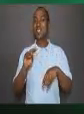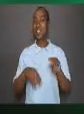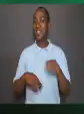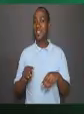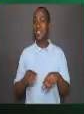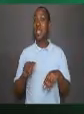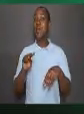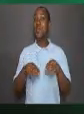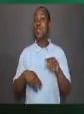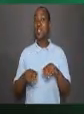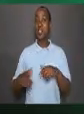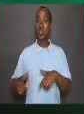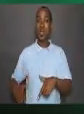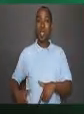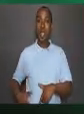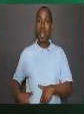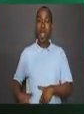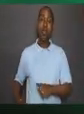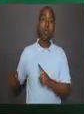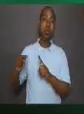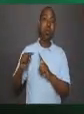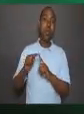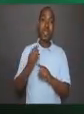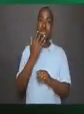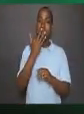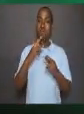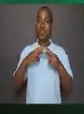the lungs into the bloodstream.